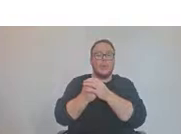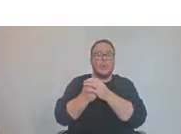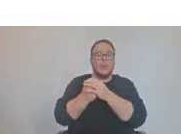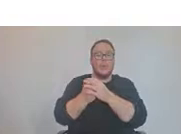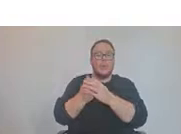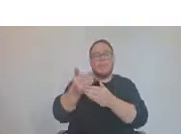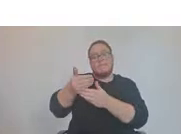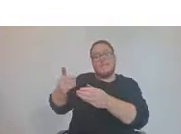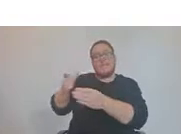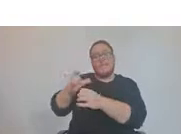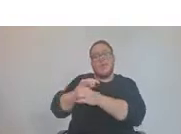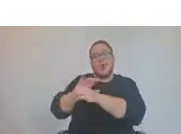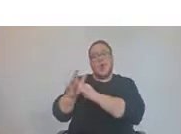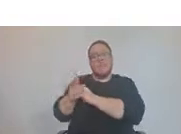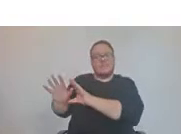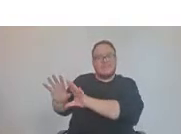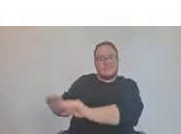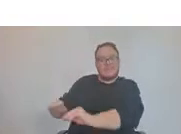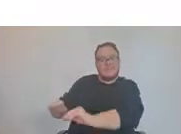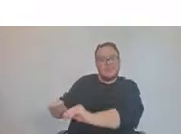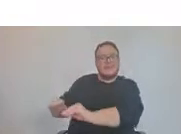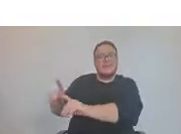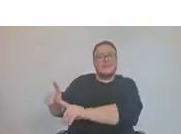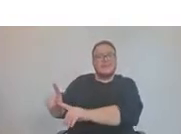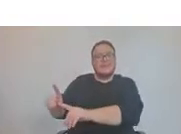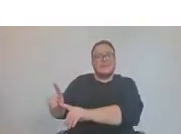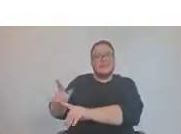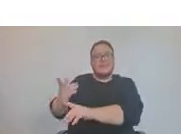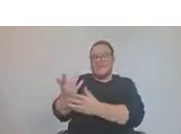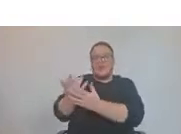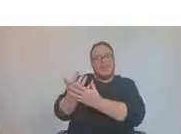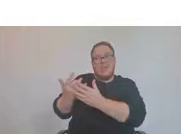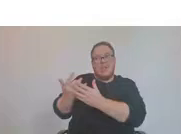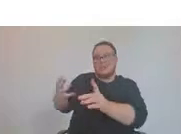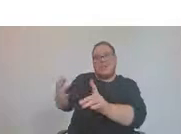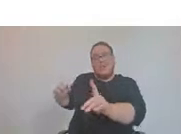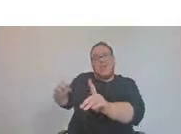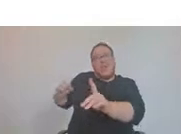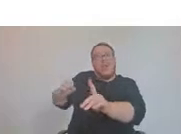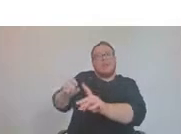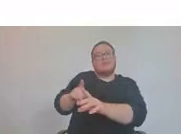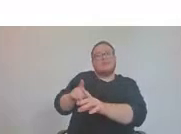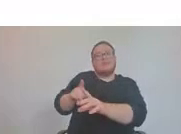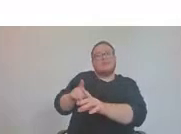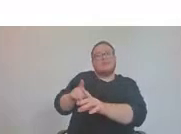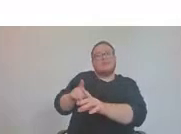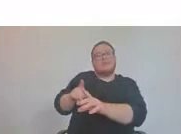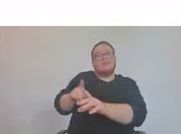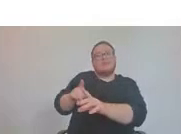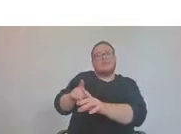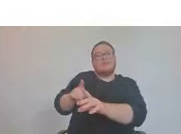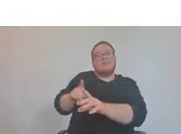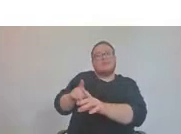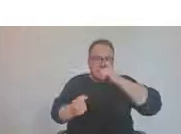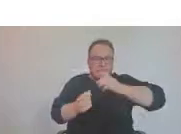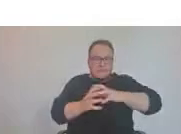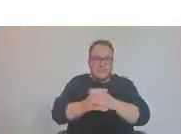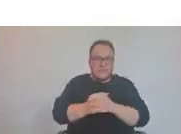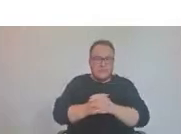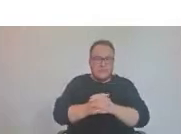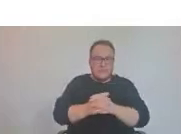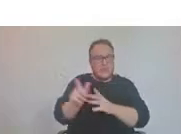had a backlog of cases to manage. And again, the nursing quality team cleared that by the December 2020 national